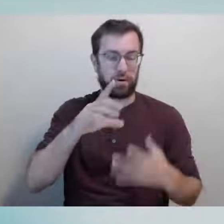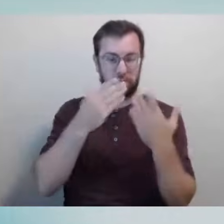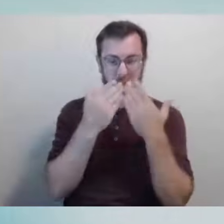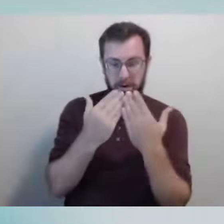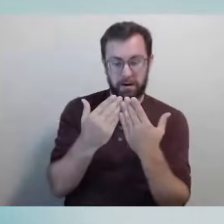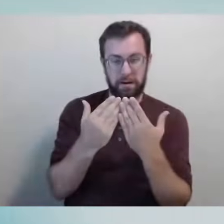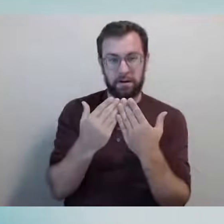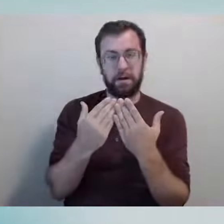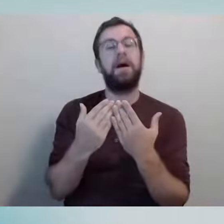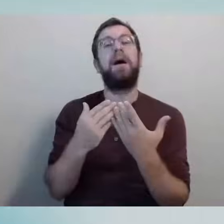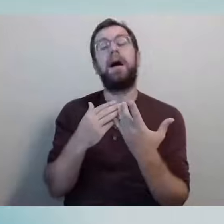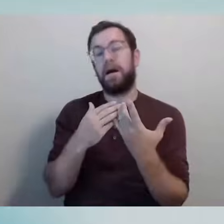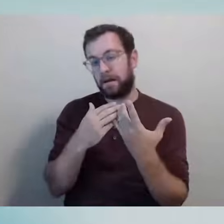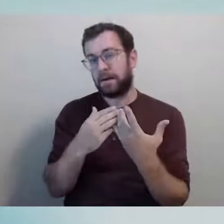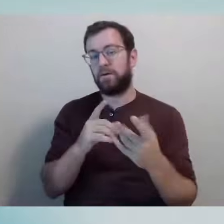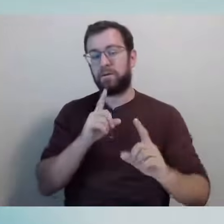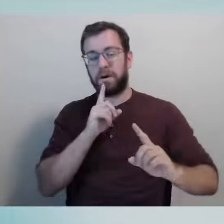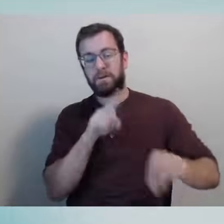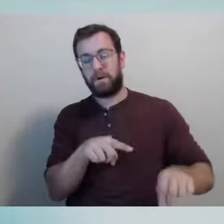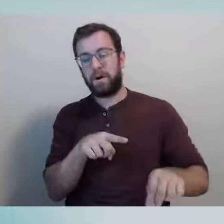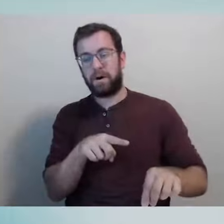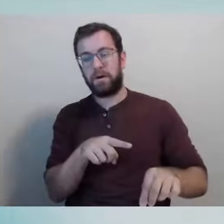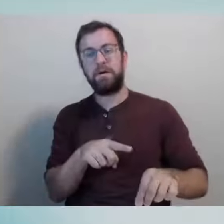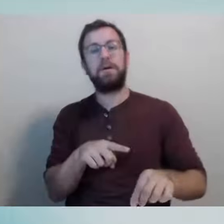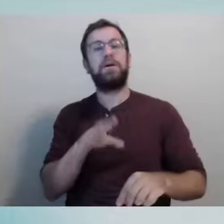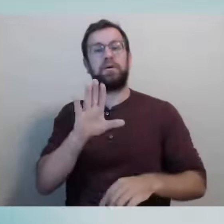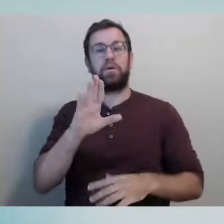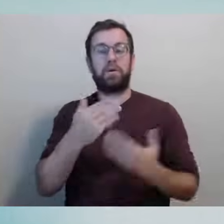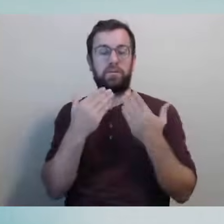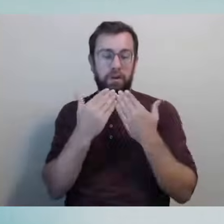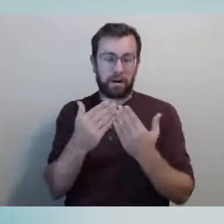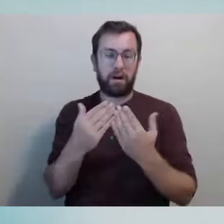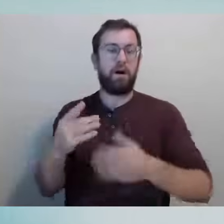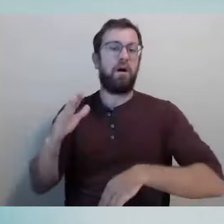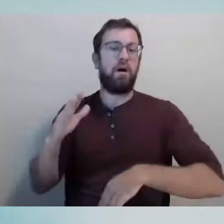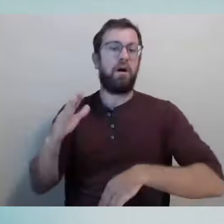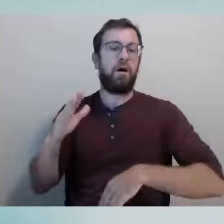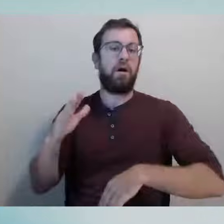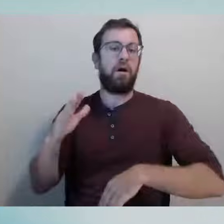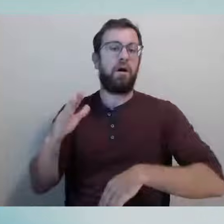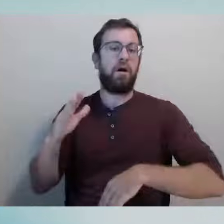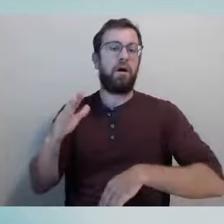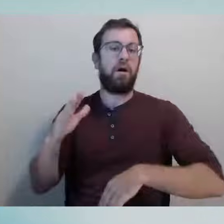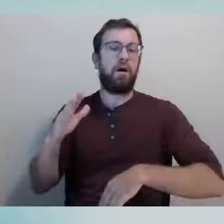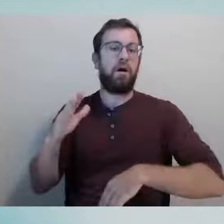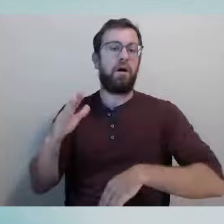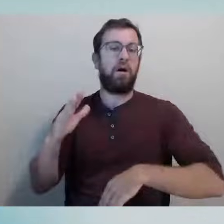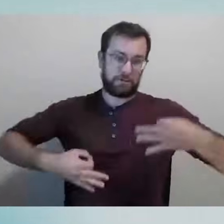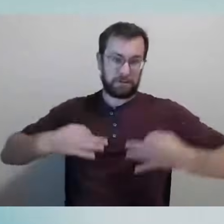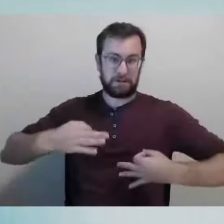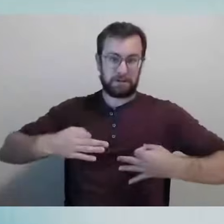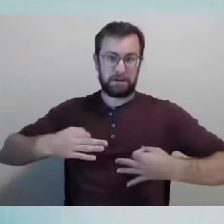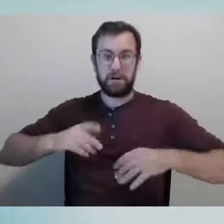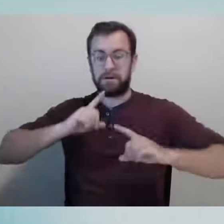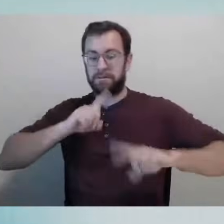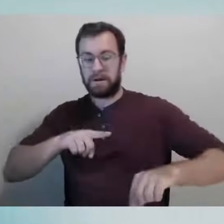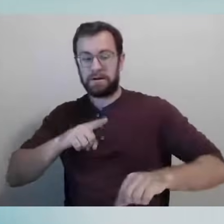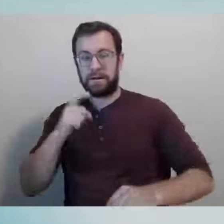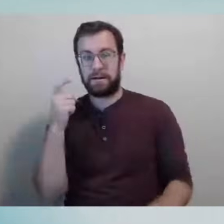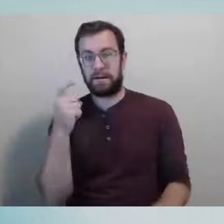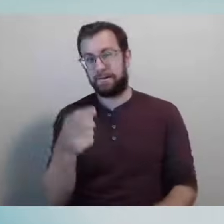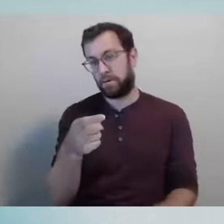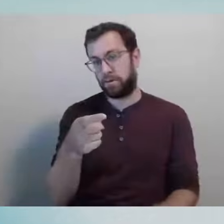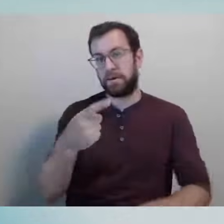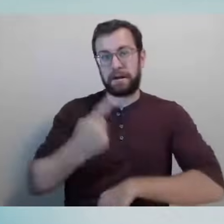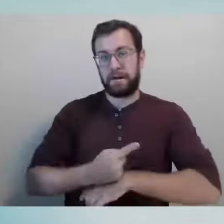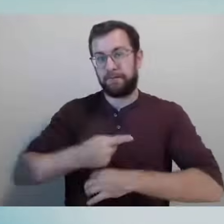instead respond to your dua on the day of judgment. And the response that He gives you on the day of judgment will help